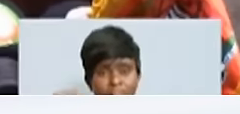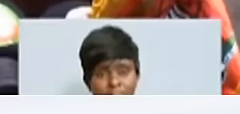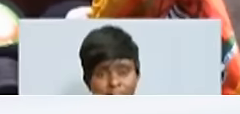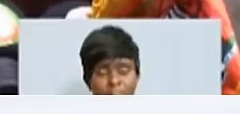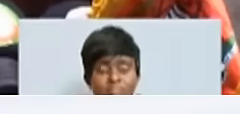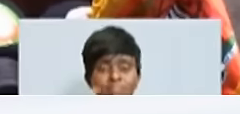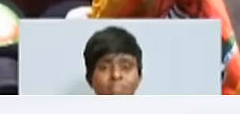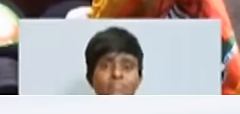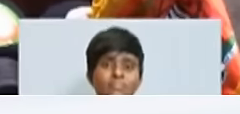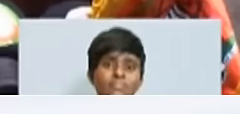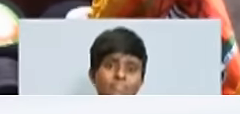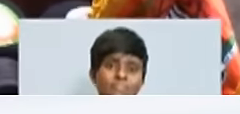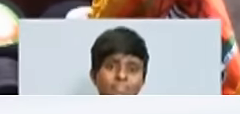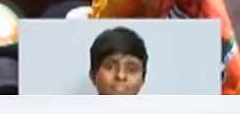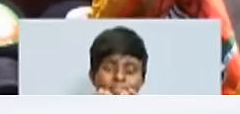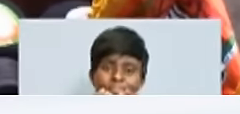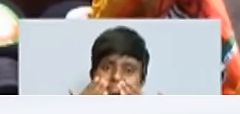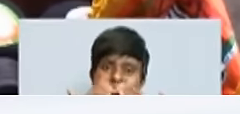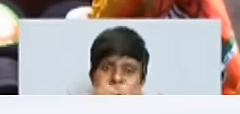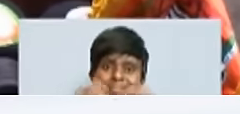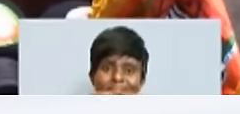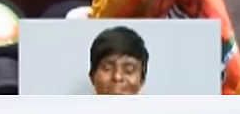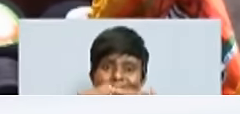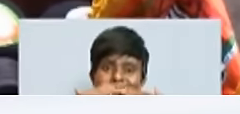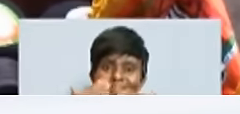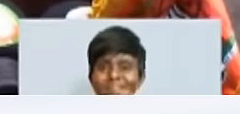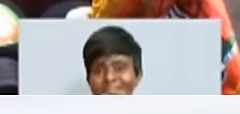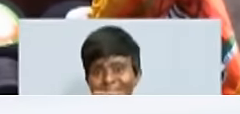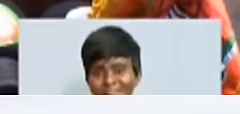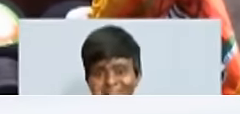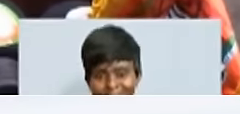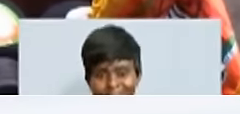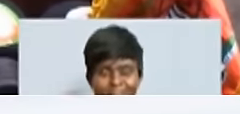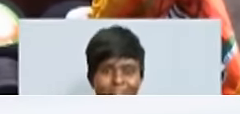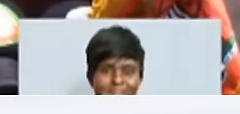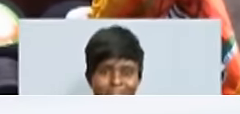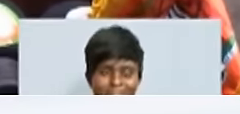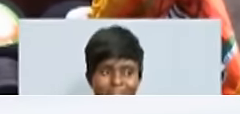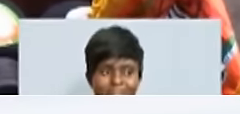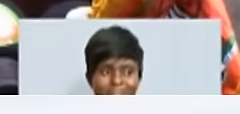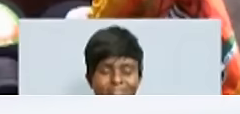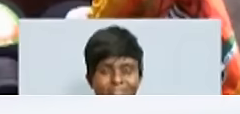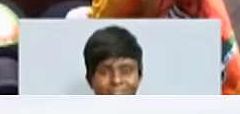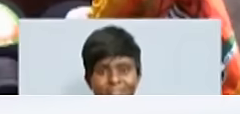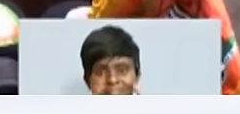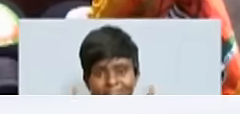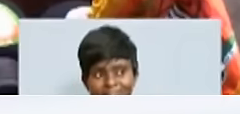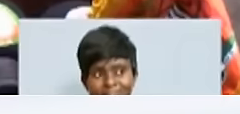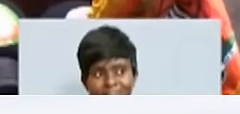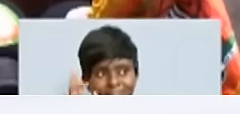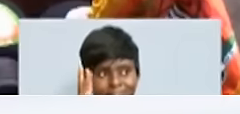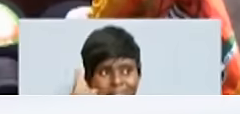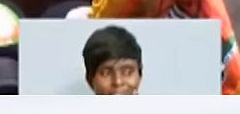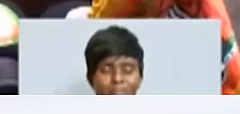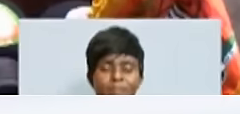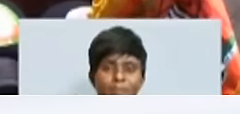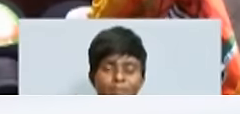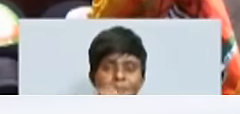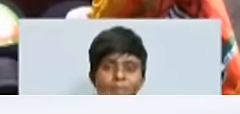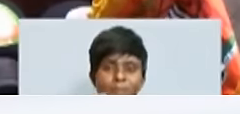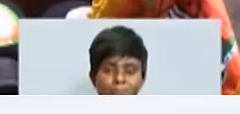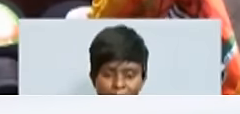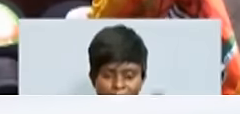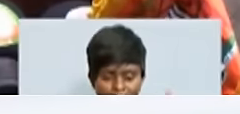Institute. Commendable indeed. Thank you to this House. The Institute will facilitate